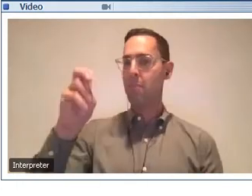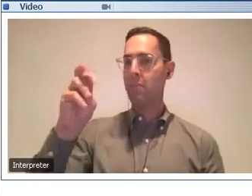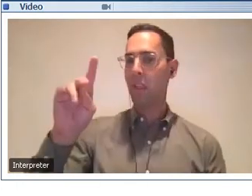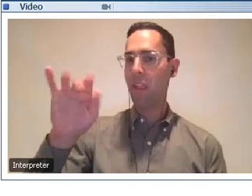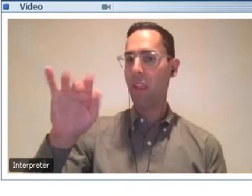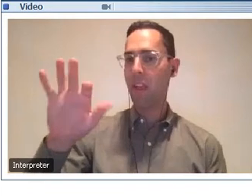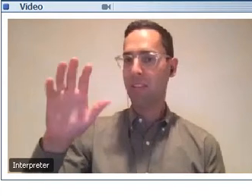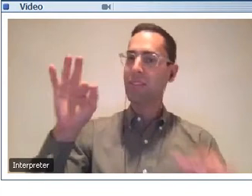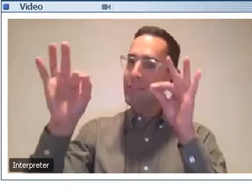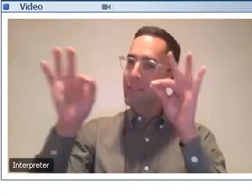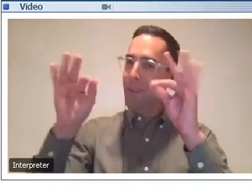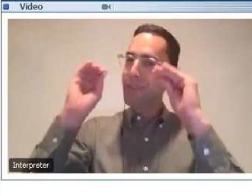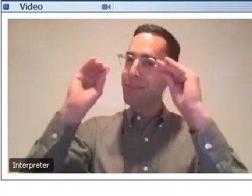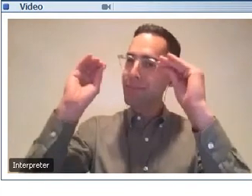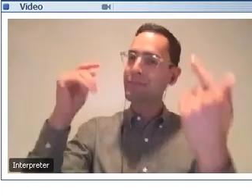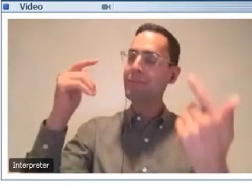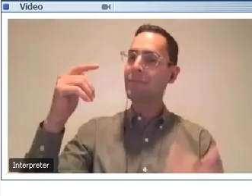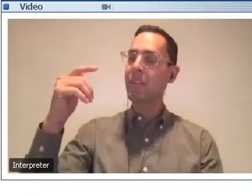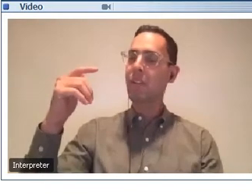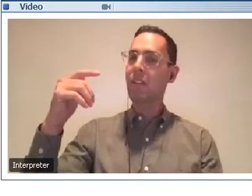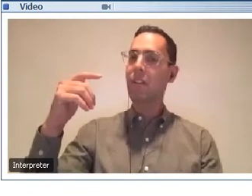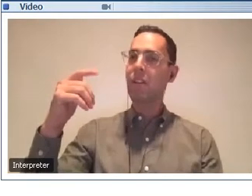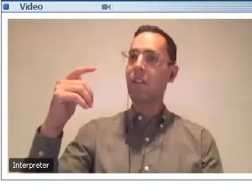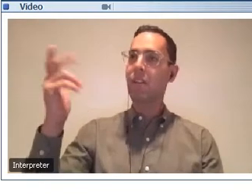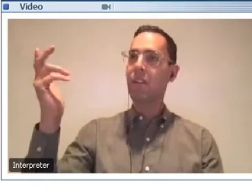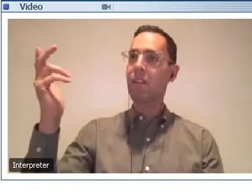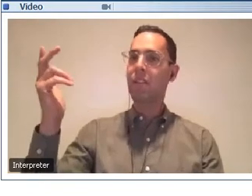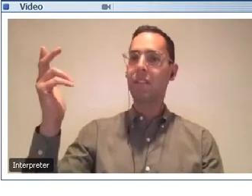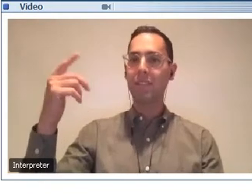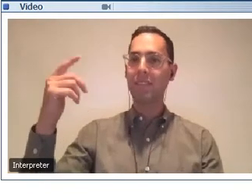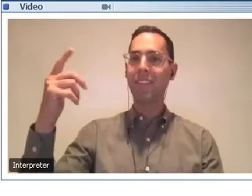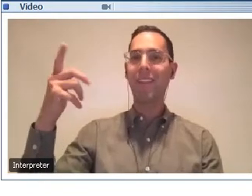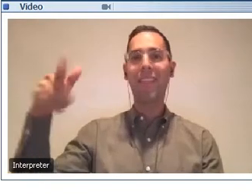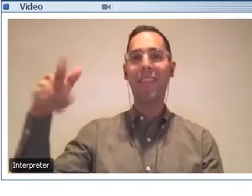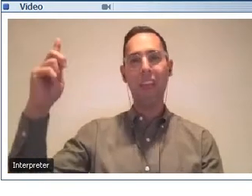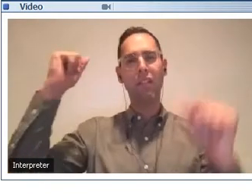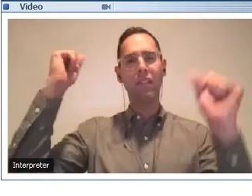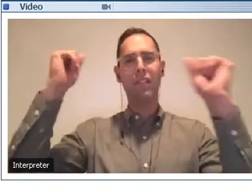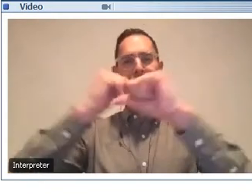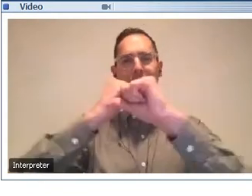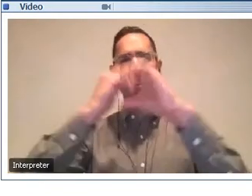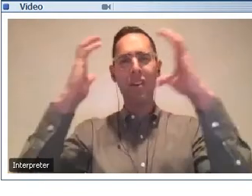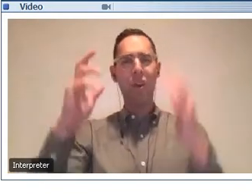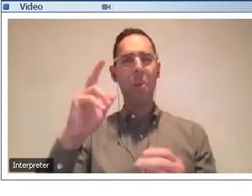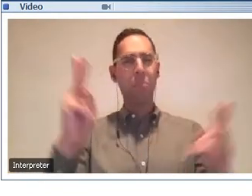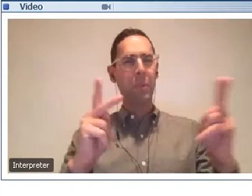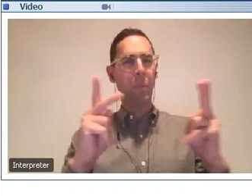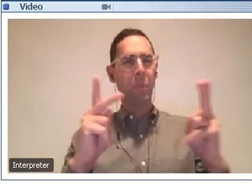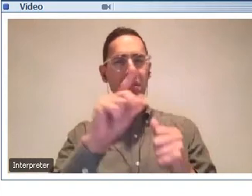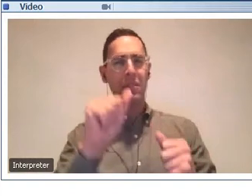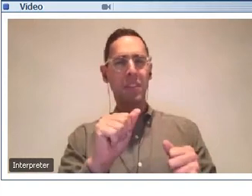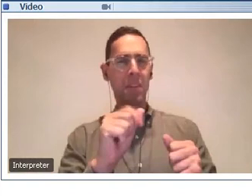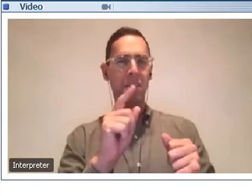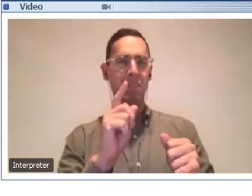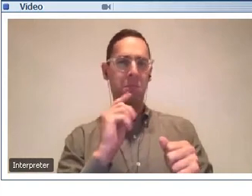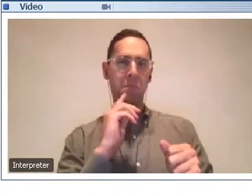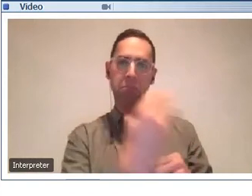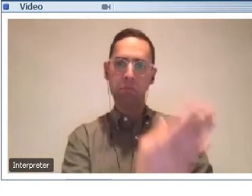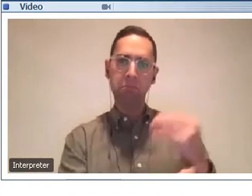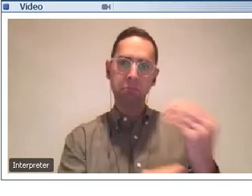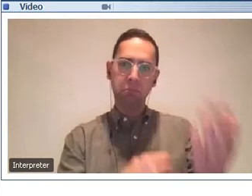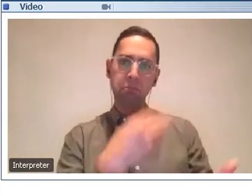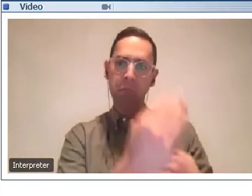of people with disabilities as receivers of care and not caregivers. And it's important that as we